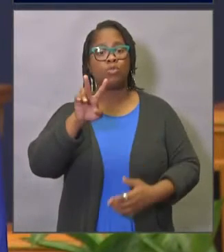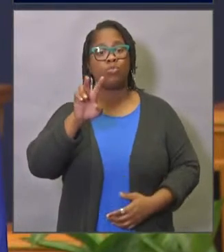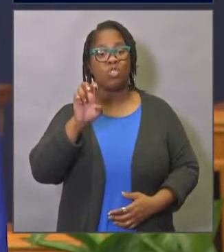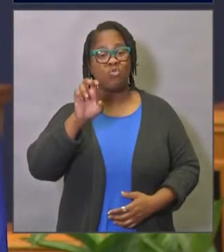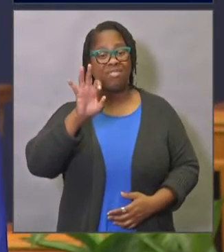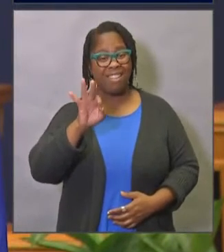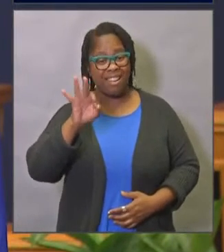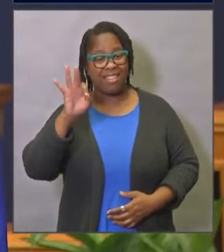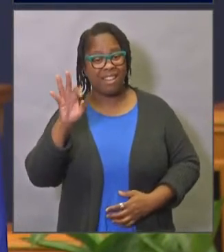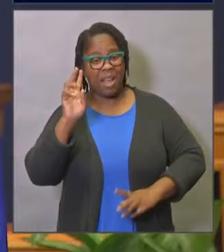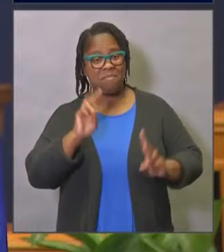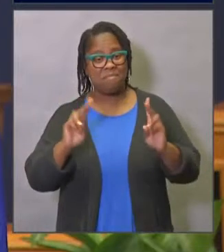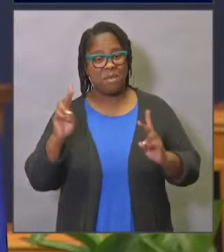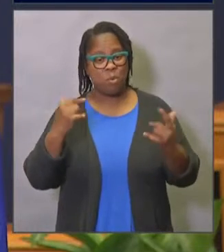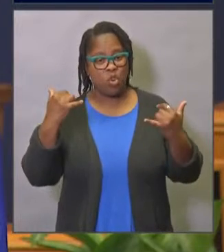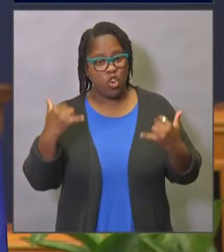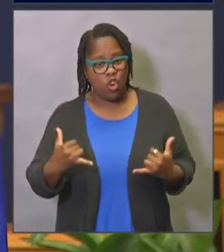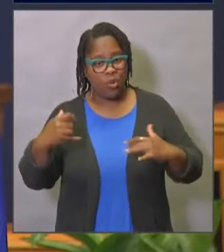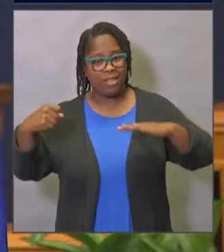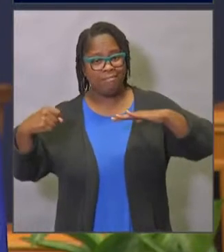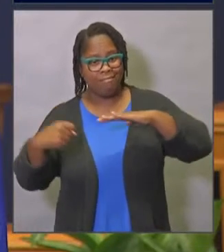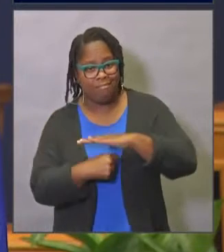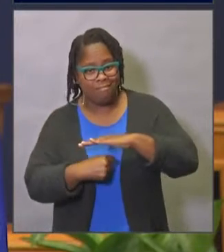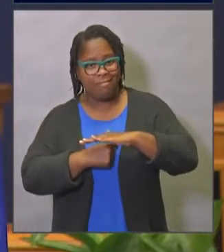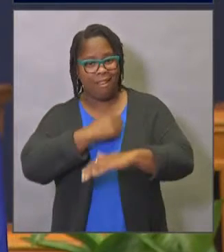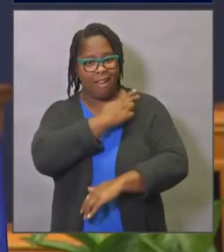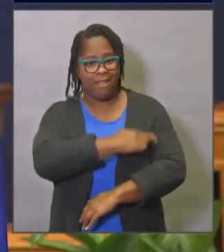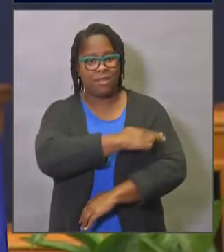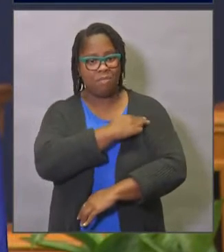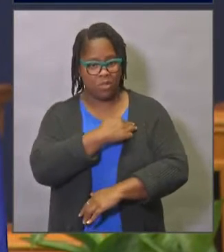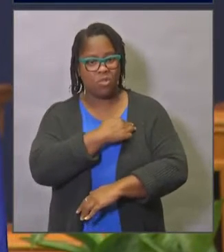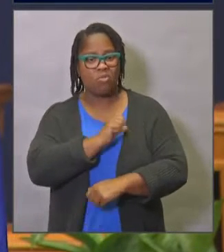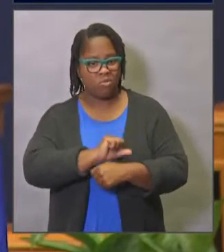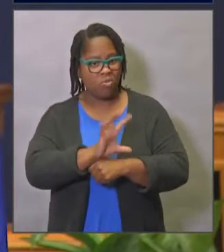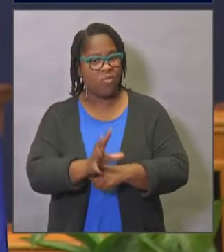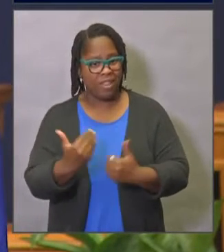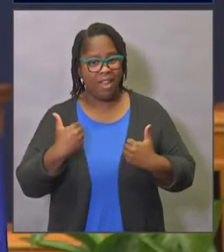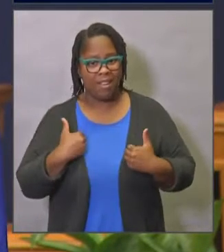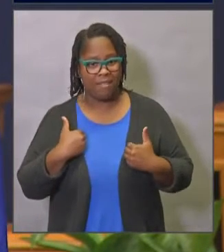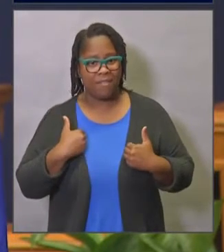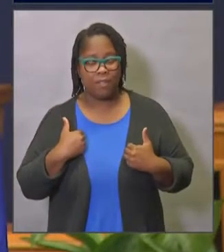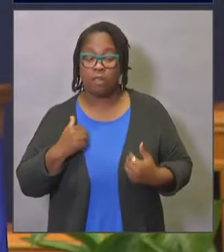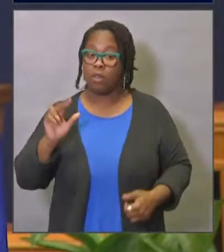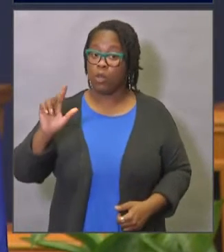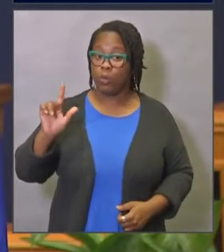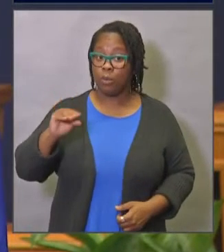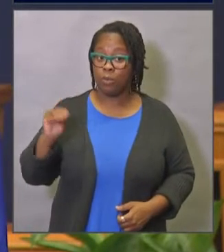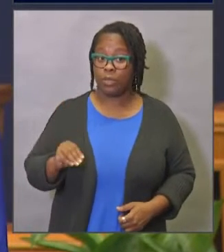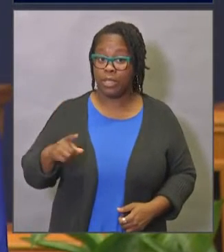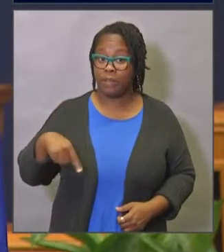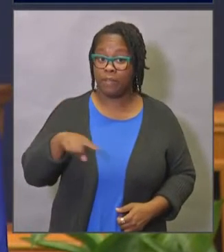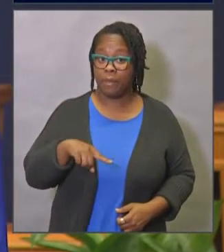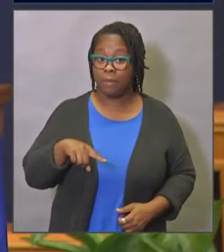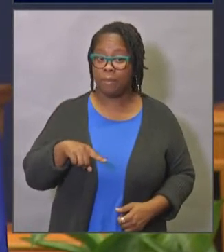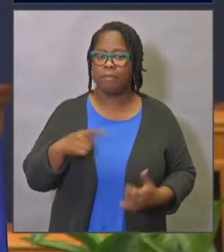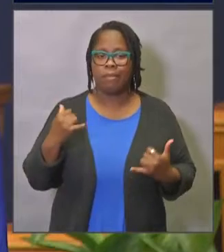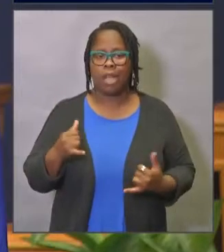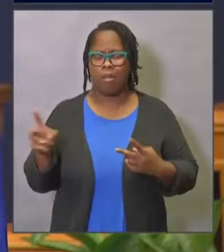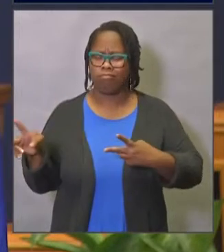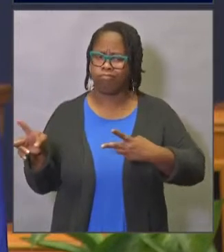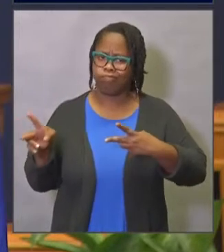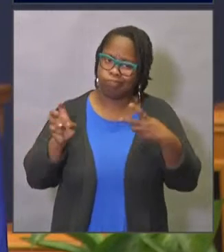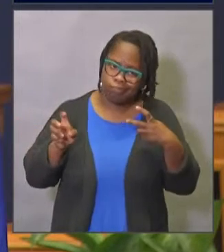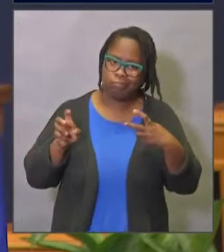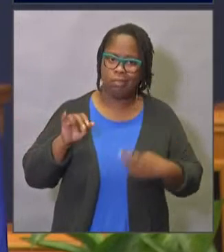3,299 people currently hospitalized with COVID-19, and 23% of the people who are hospitalized are in the